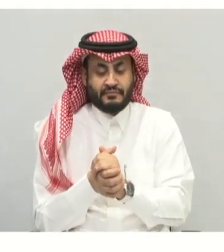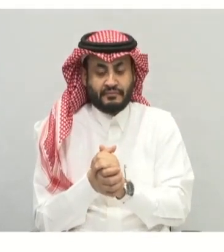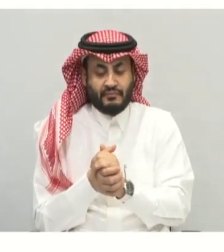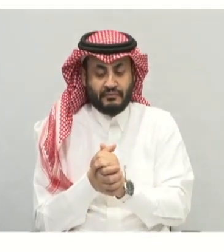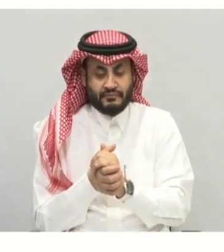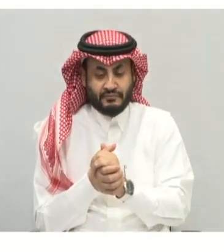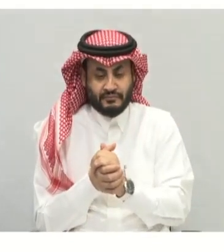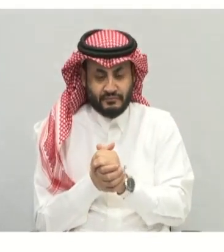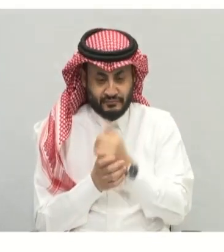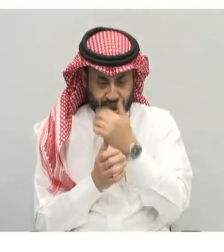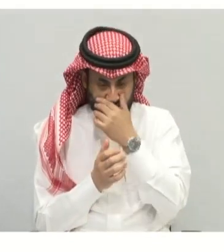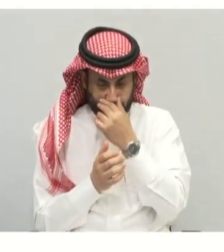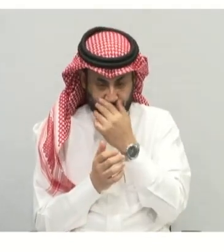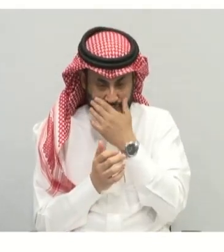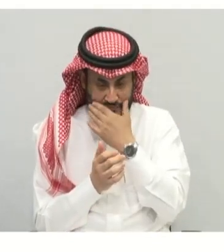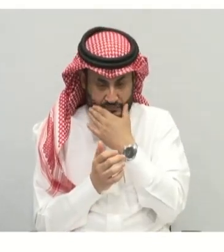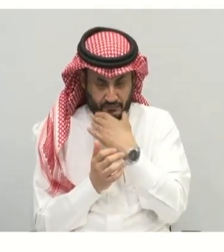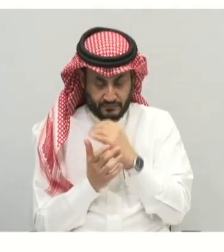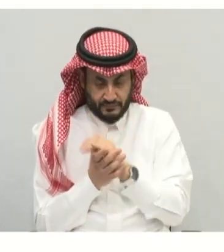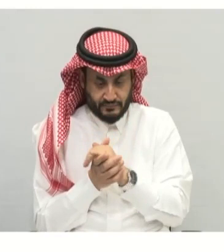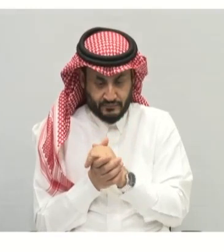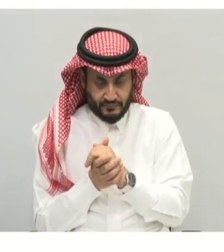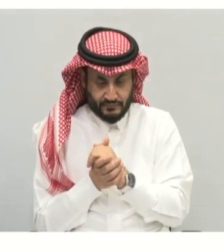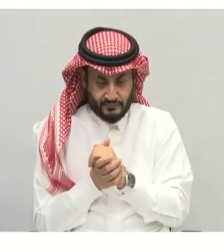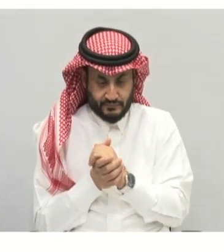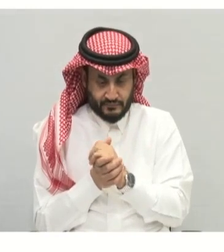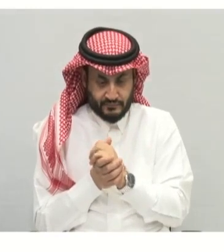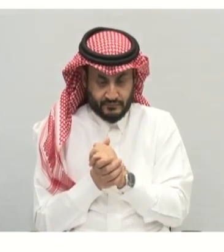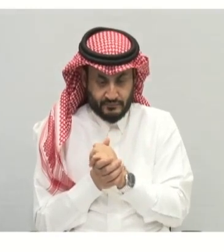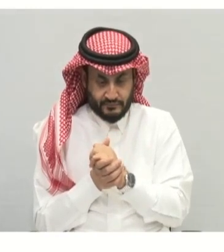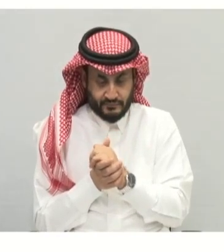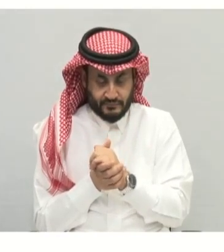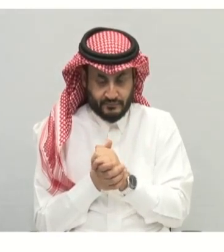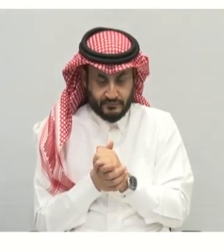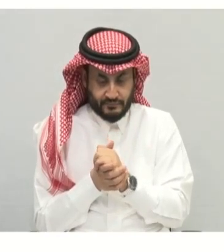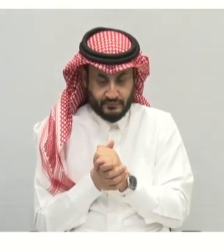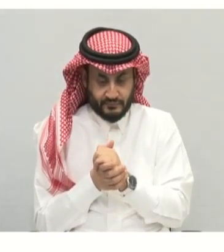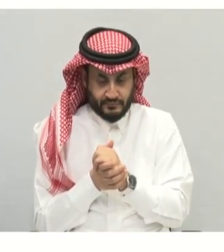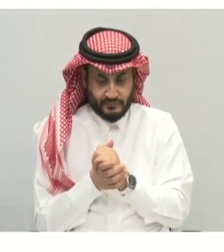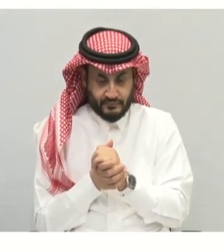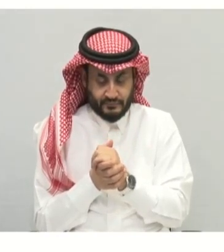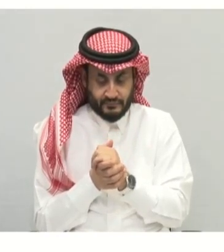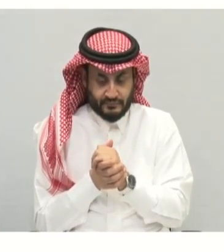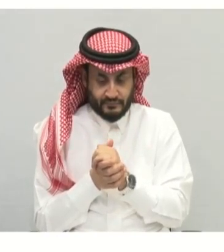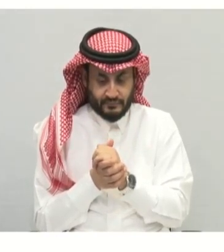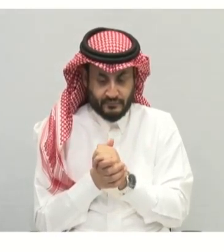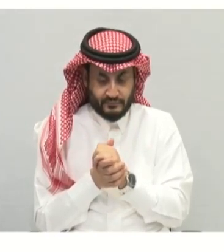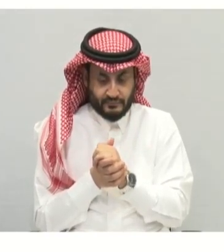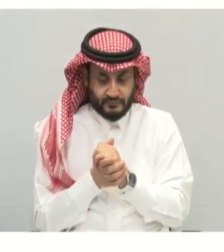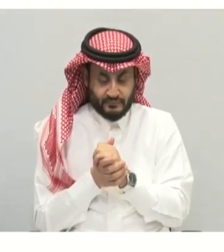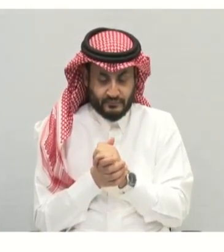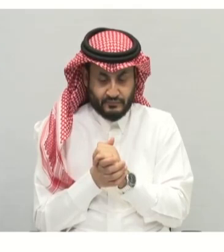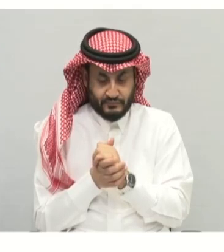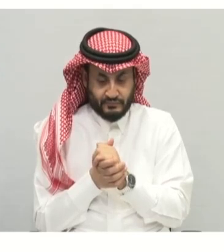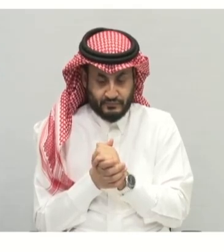when he went to a different place or a different country and he faces some cultural differences then you can't express